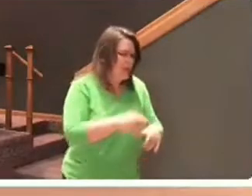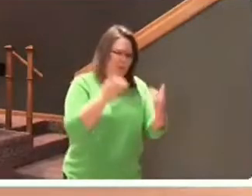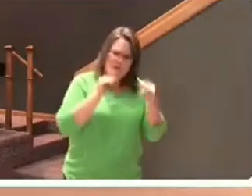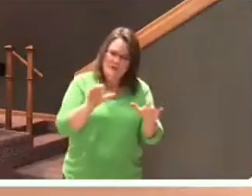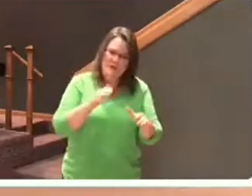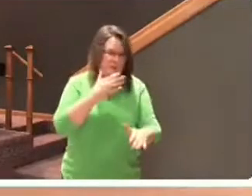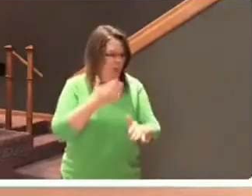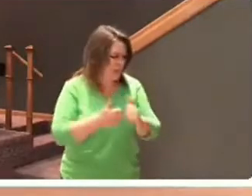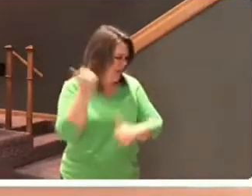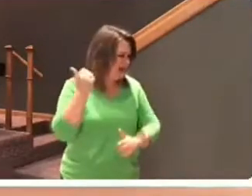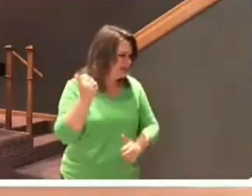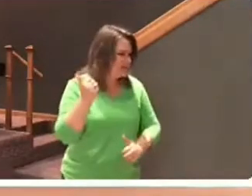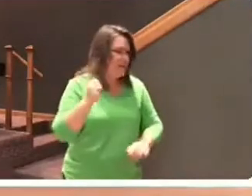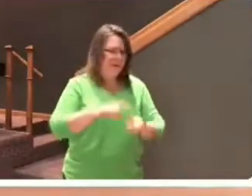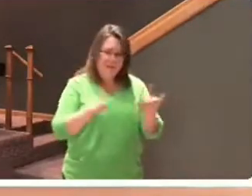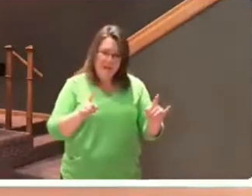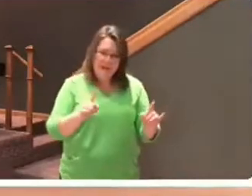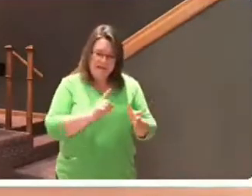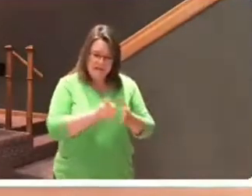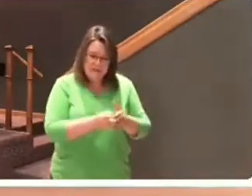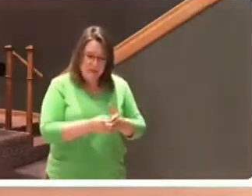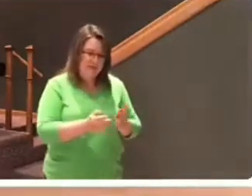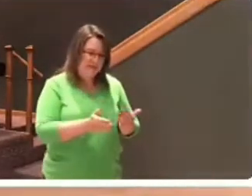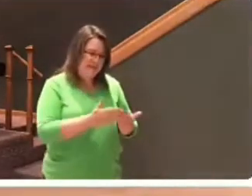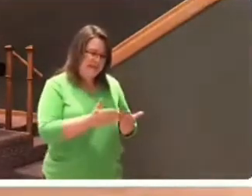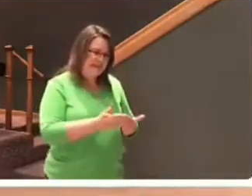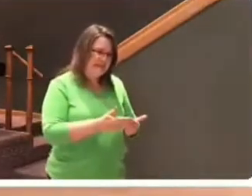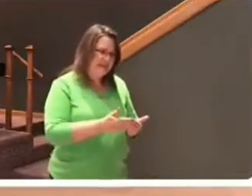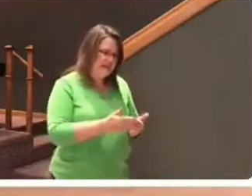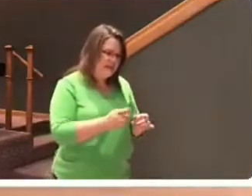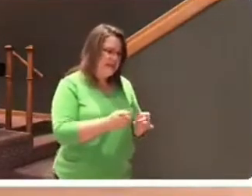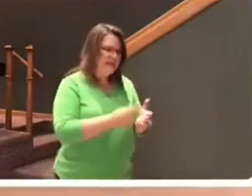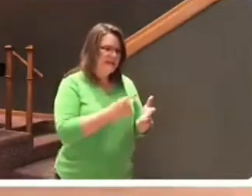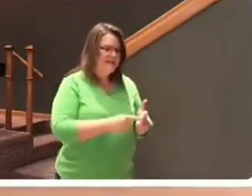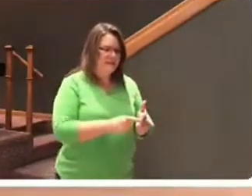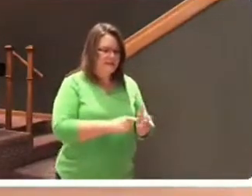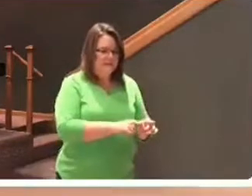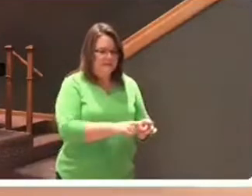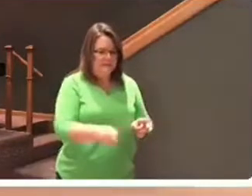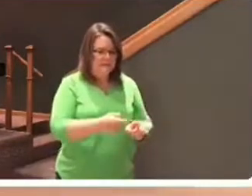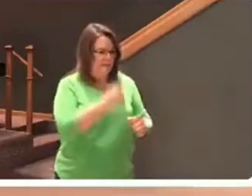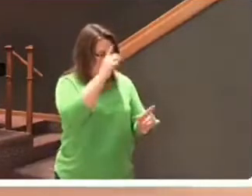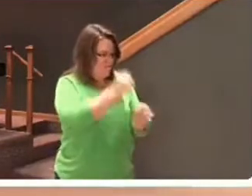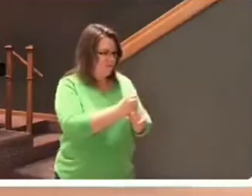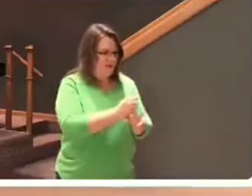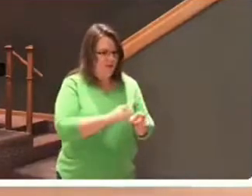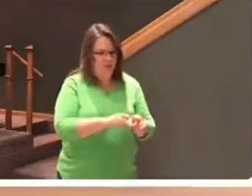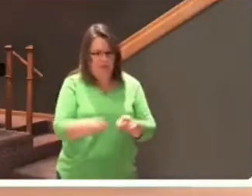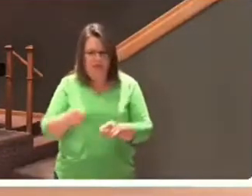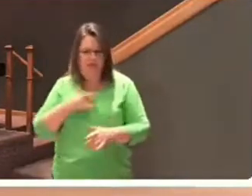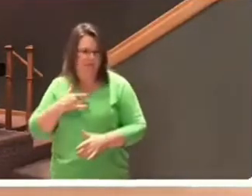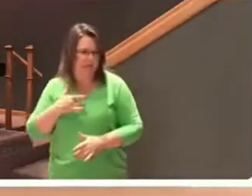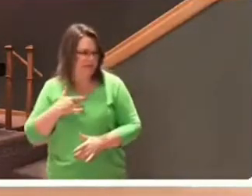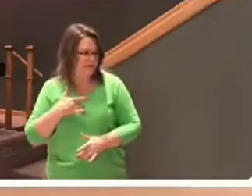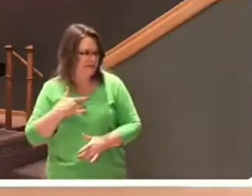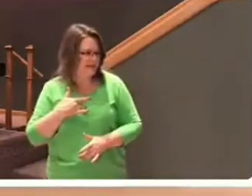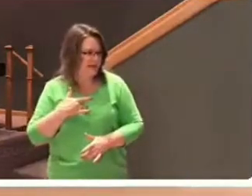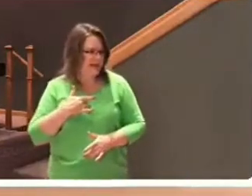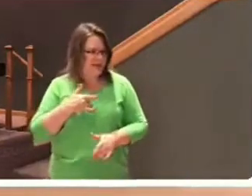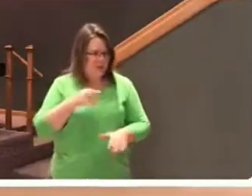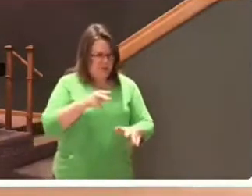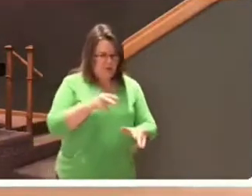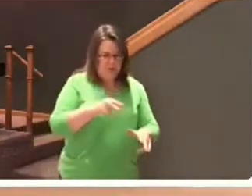to do our best. But in those moments, it's easy to drift from faith into feelings. It's easy to look upon